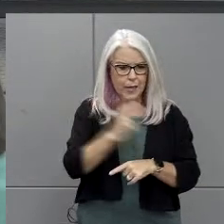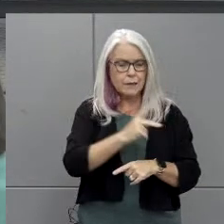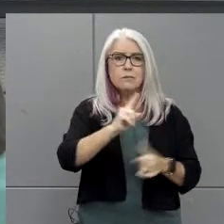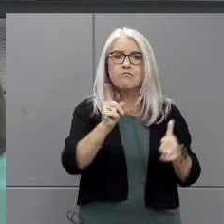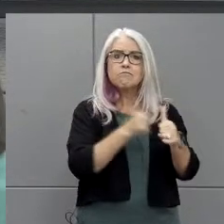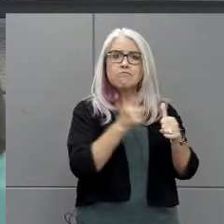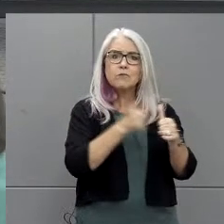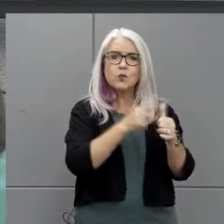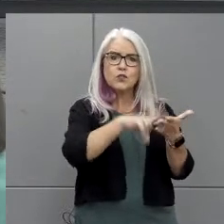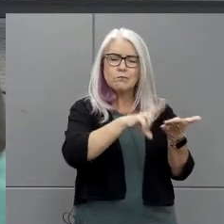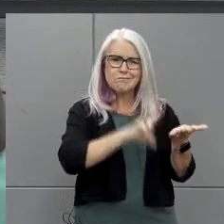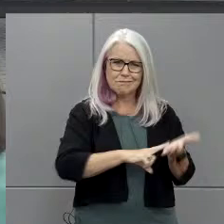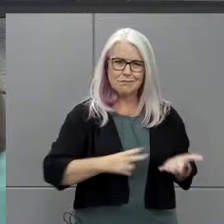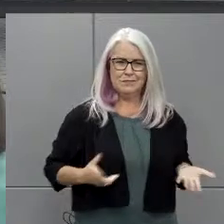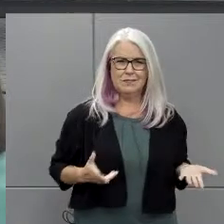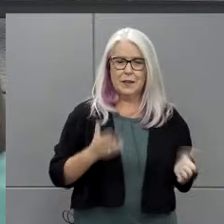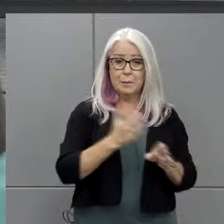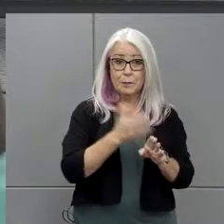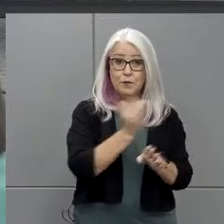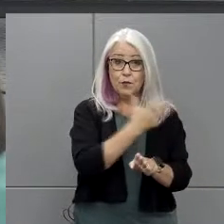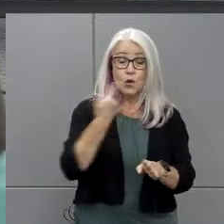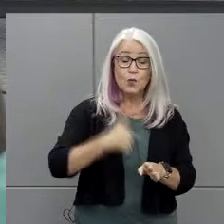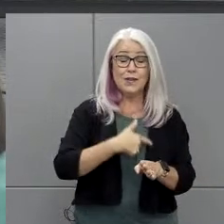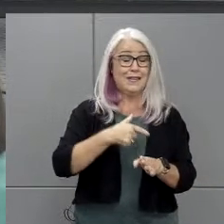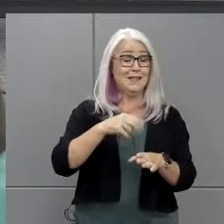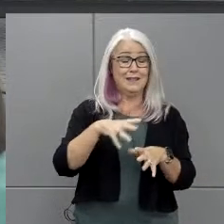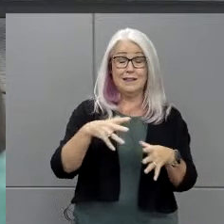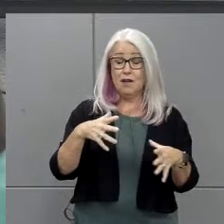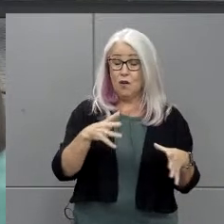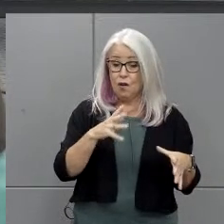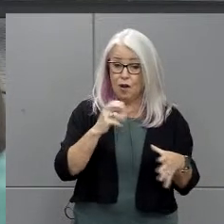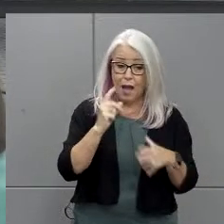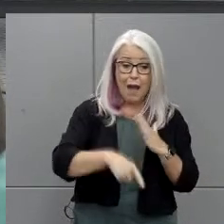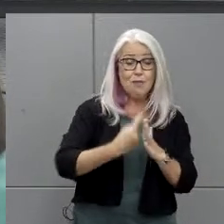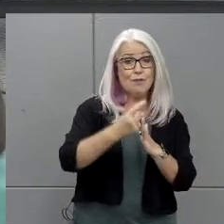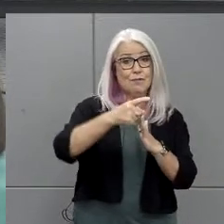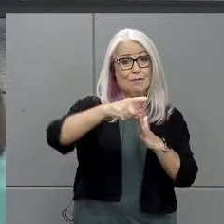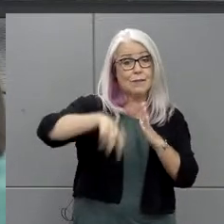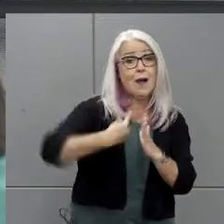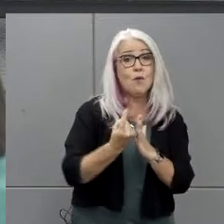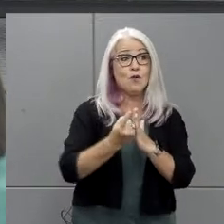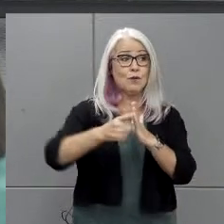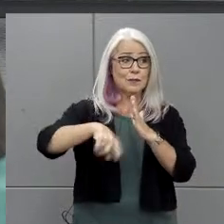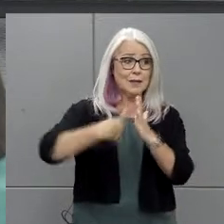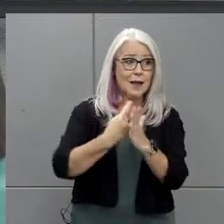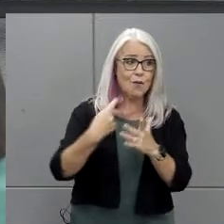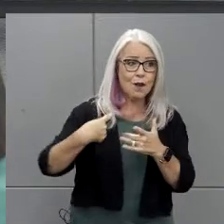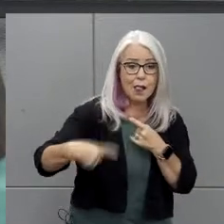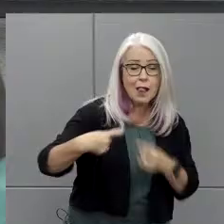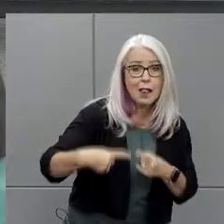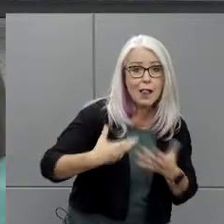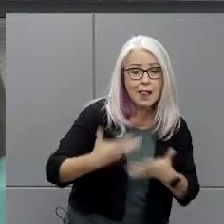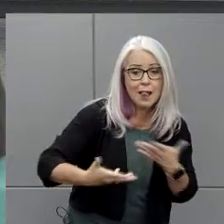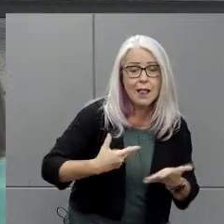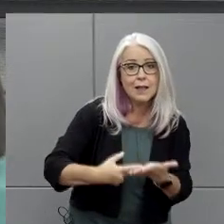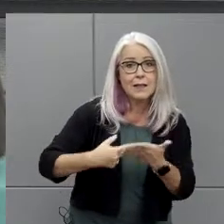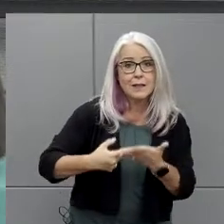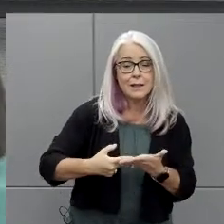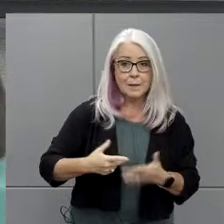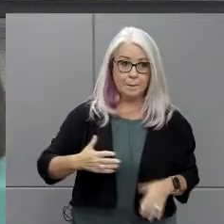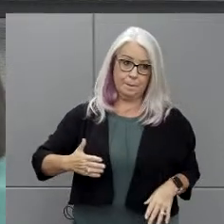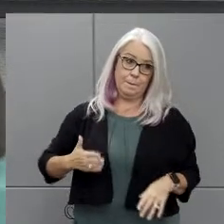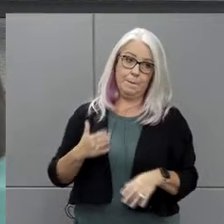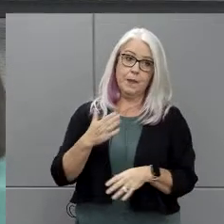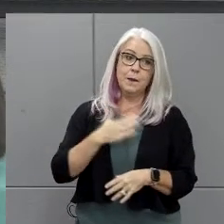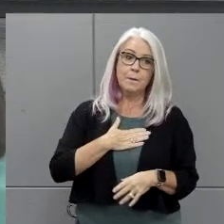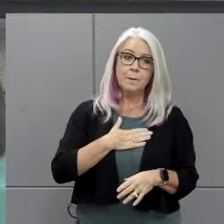contract prior to all of us spending all of that time here? It does not make sense. Secondly, Mott deserves a